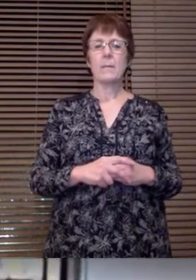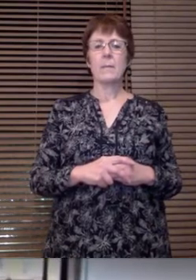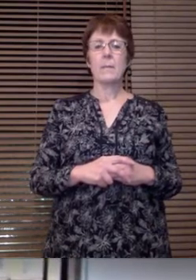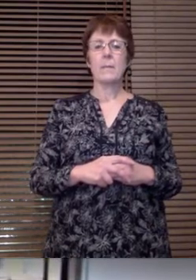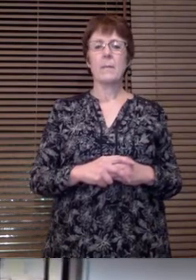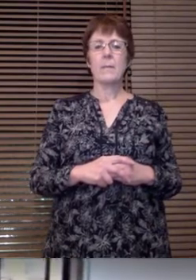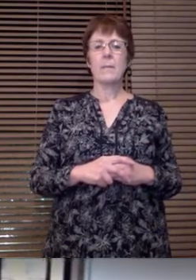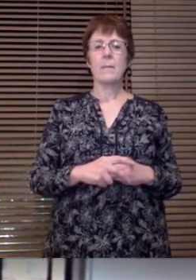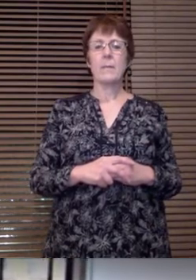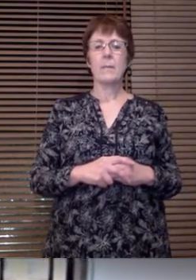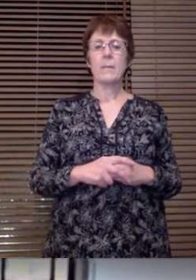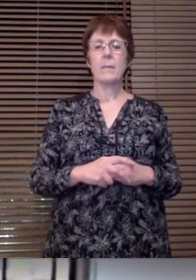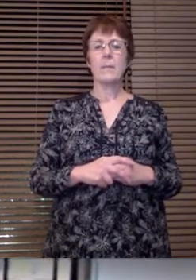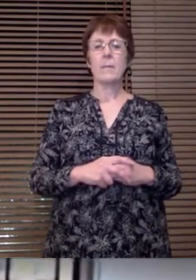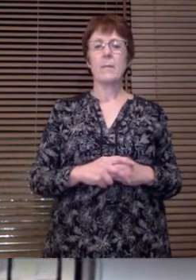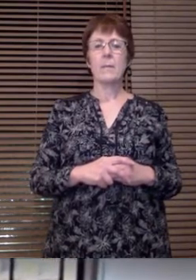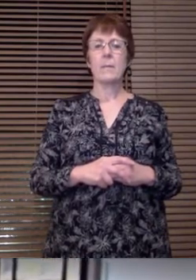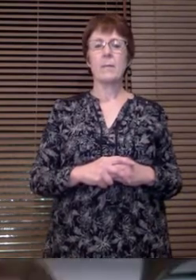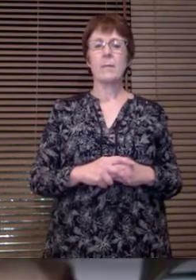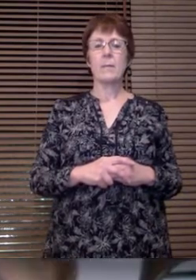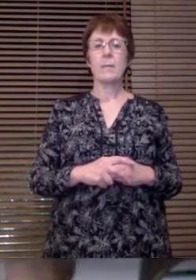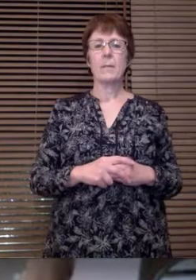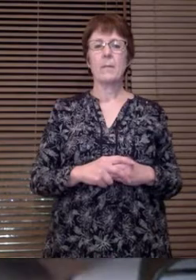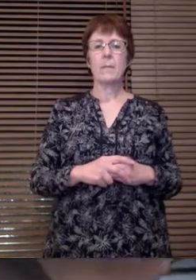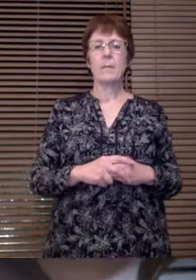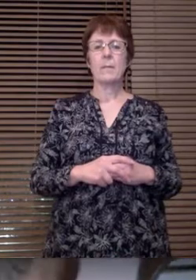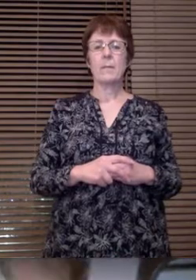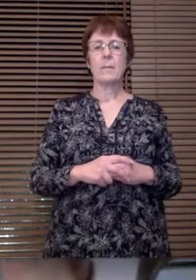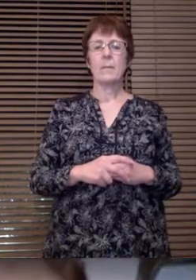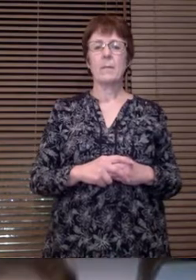Feel a little stretch in your chest, your shoulders as well when you get round.